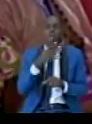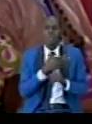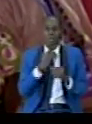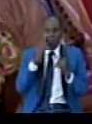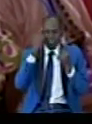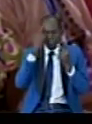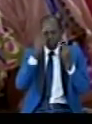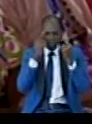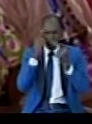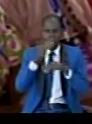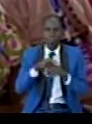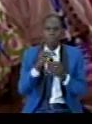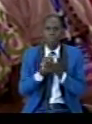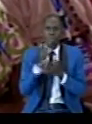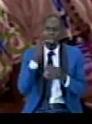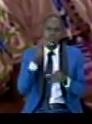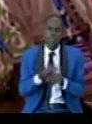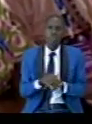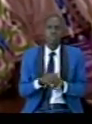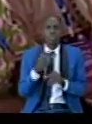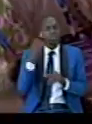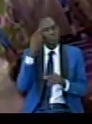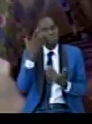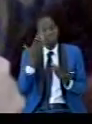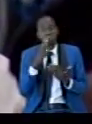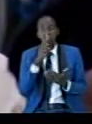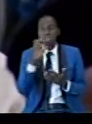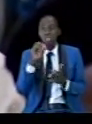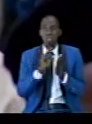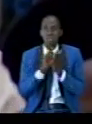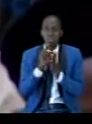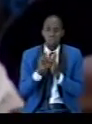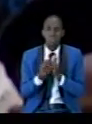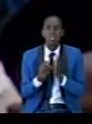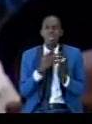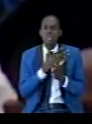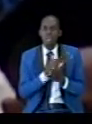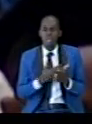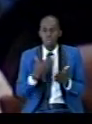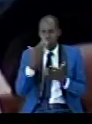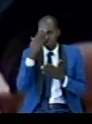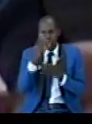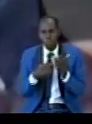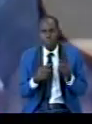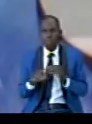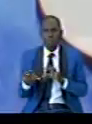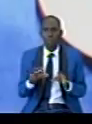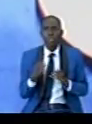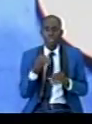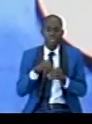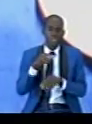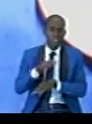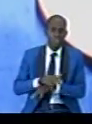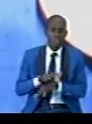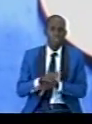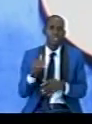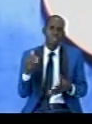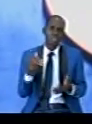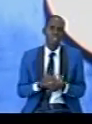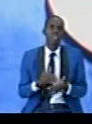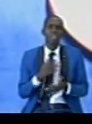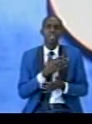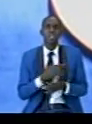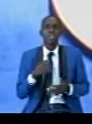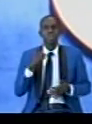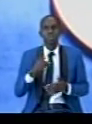just 30 minutes, and then you're off to whatever you want to do. And when you come back in the evening, you look at the word again, and you